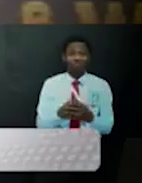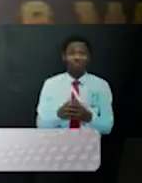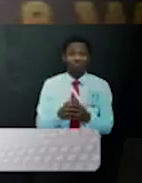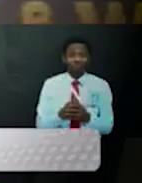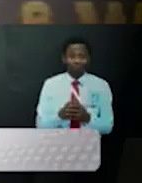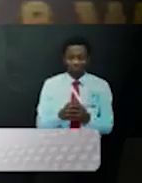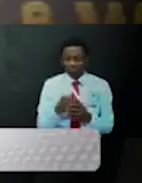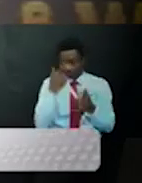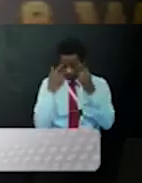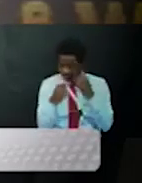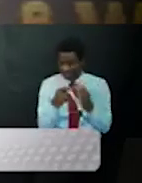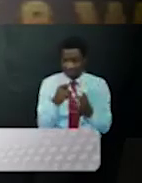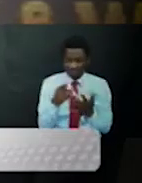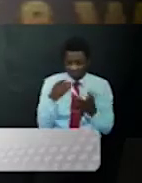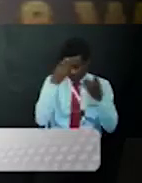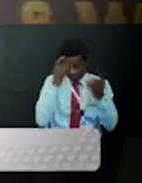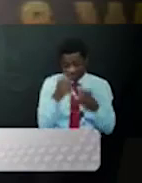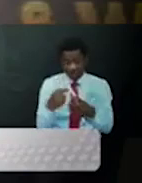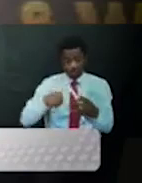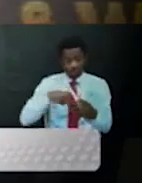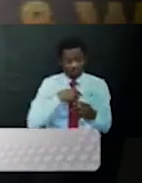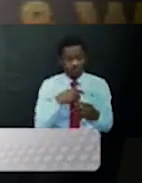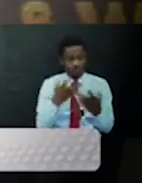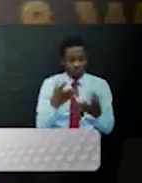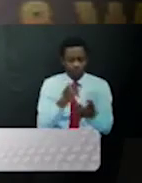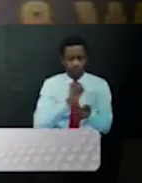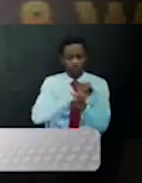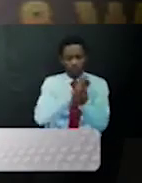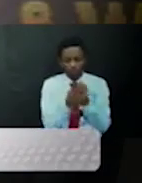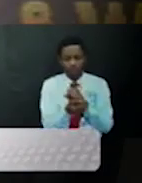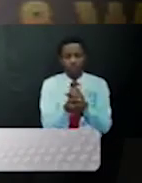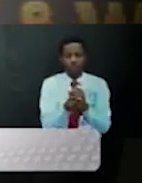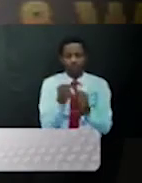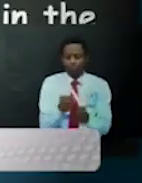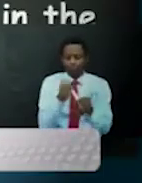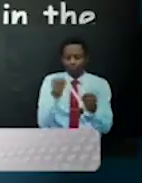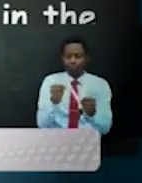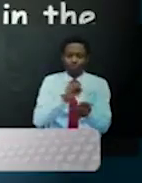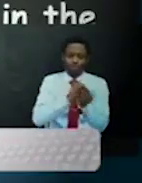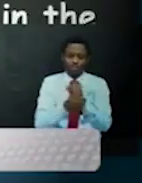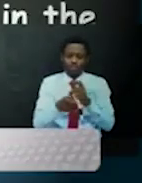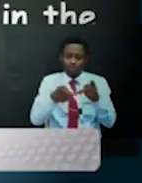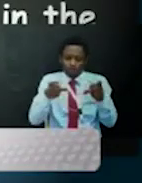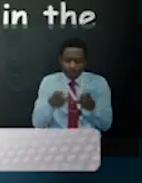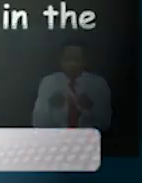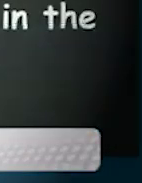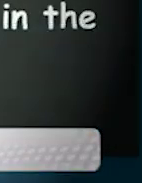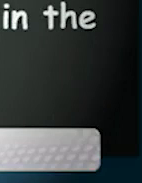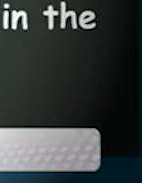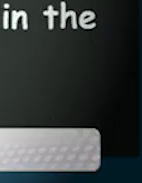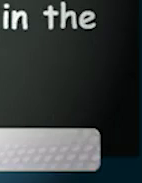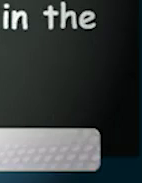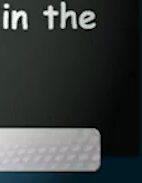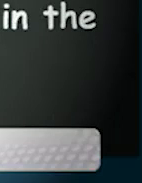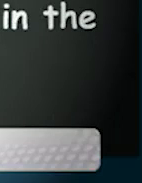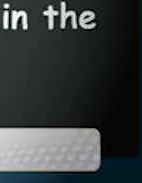of this discourse, we seek to reposition the local church for maximum impact in the nations. This theme places